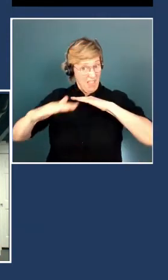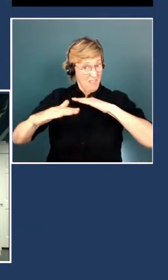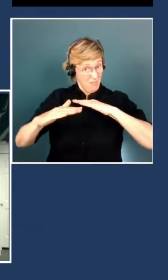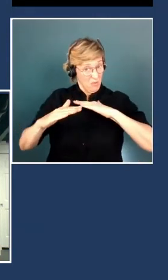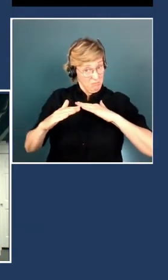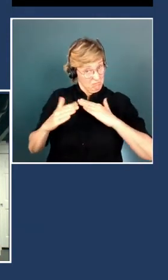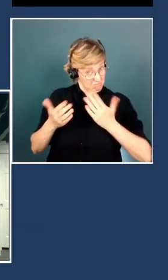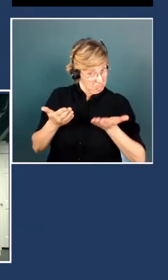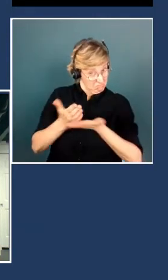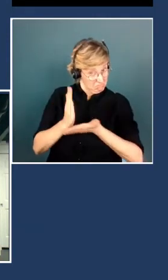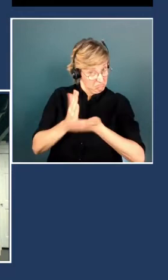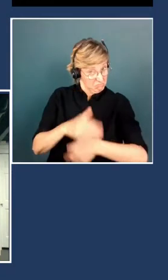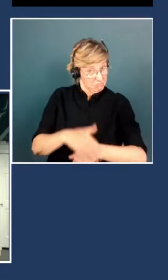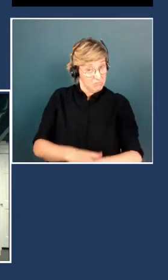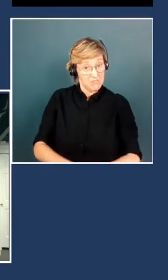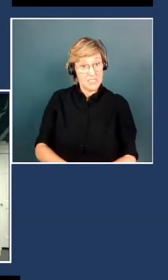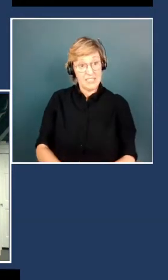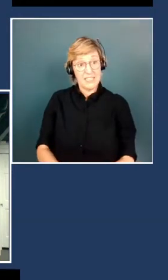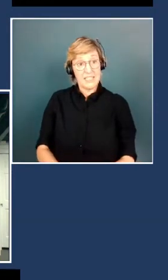Yeah. So